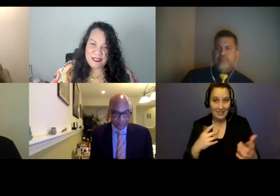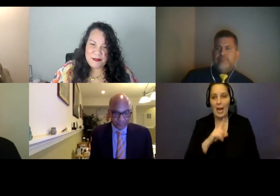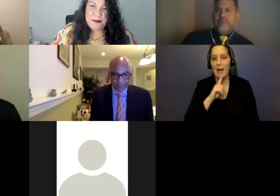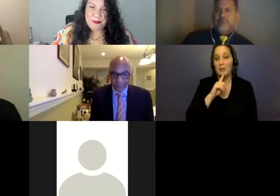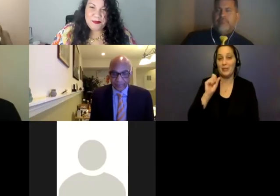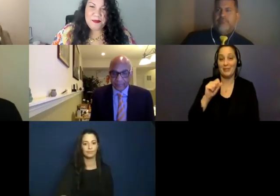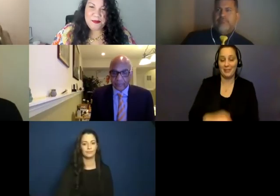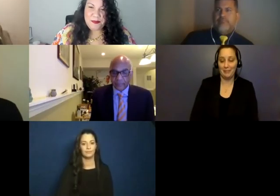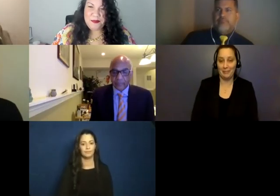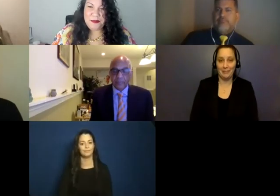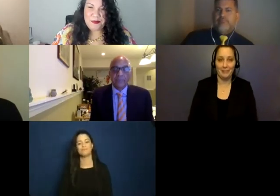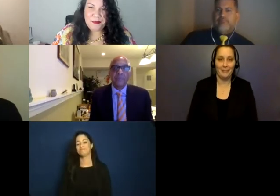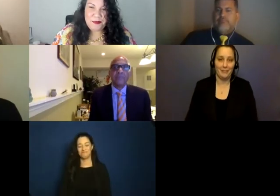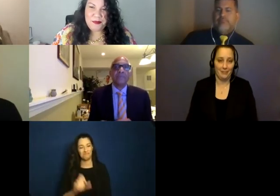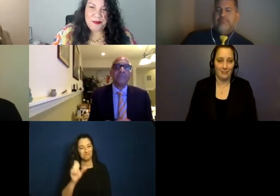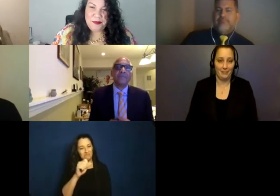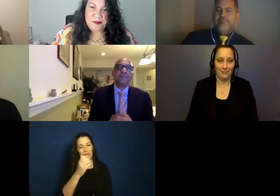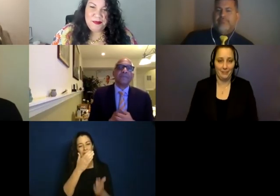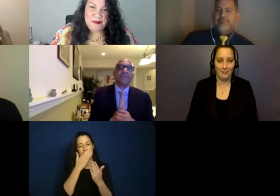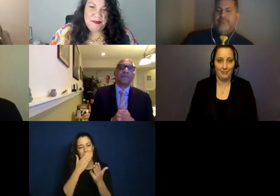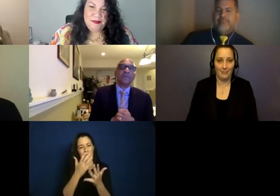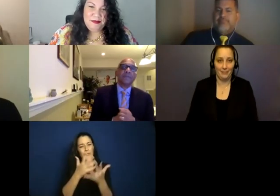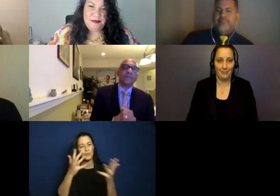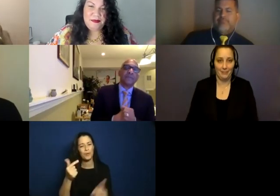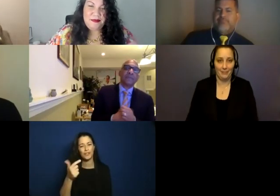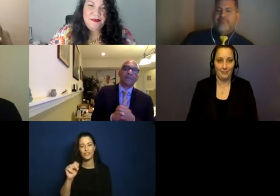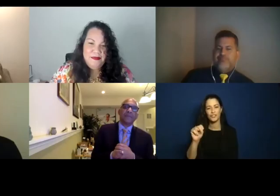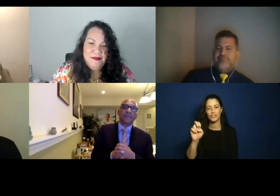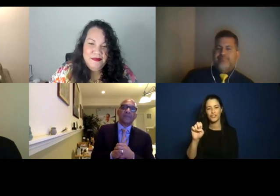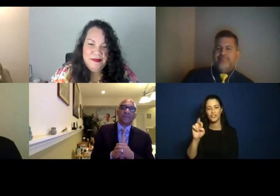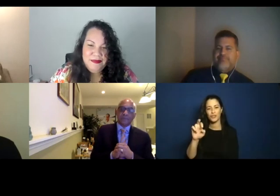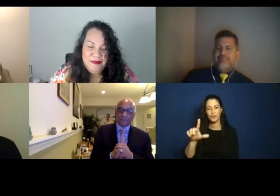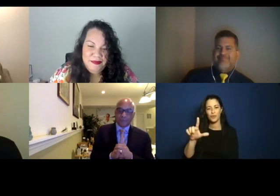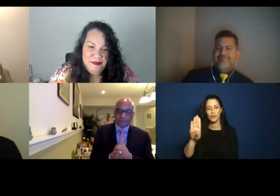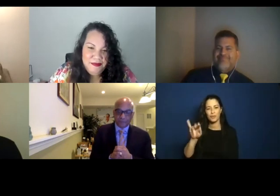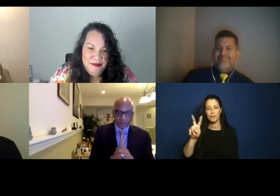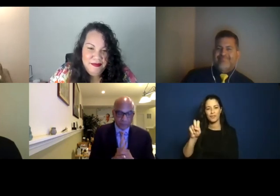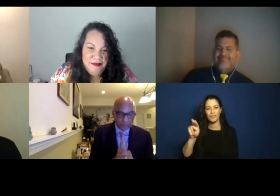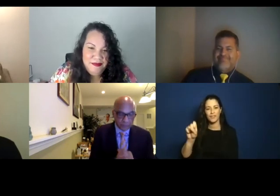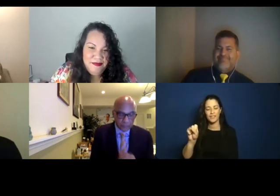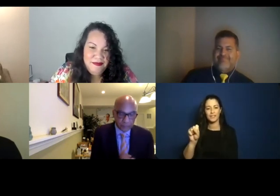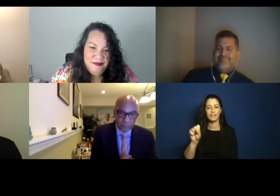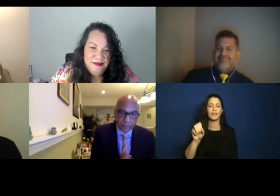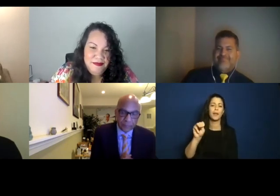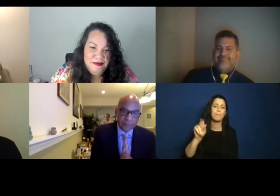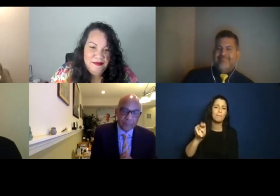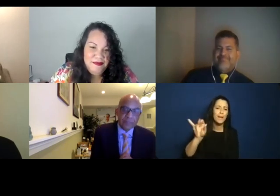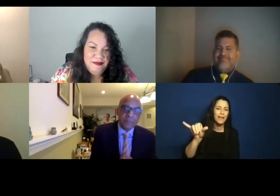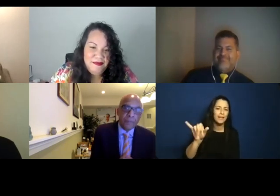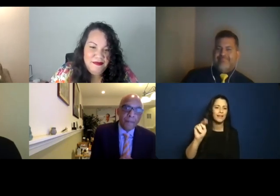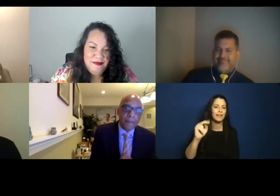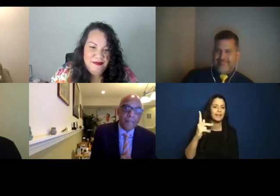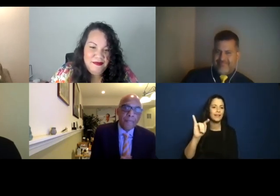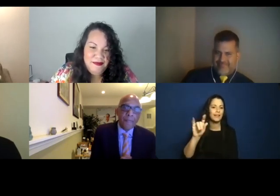Absolutely. Absolutely. Thank you so much, General Bivens. General Bivens and Manny and Nikita, thank you so